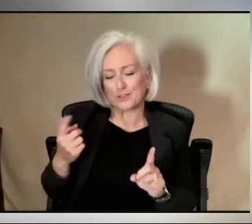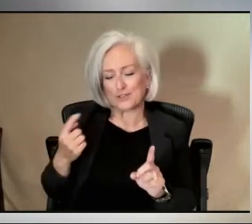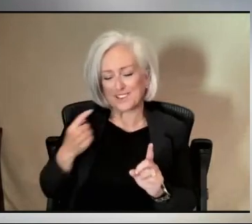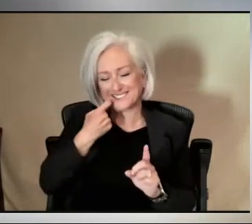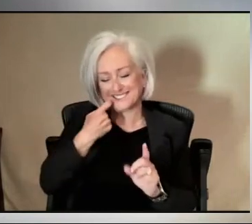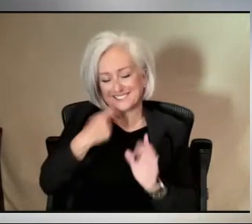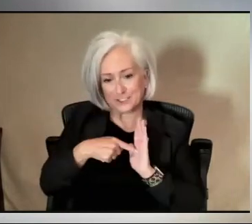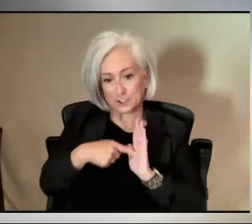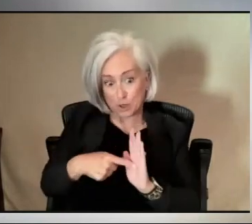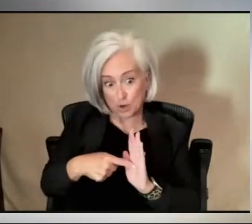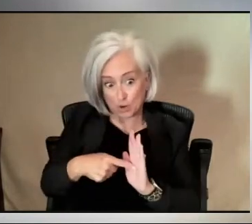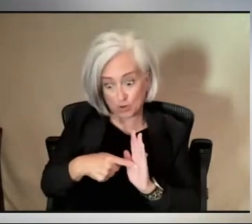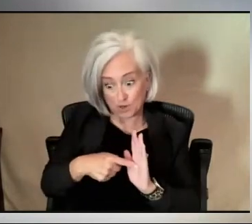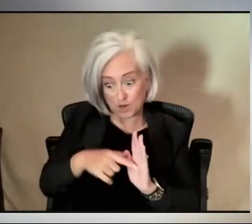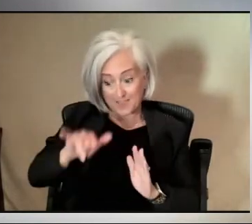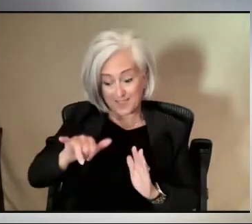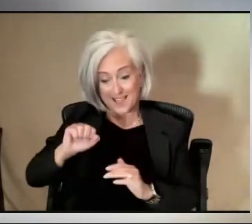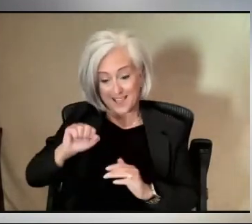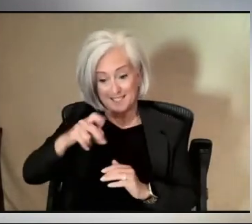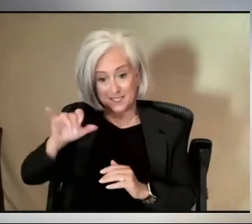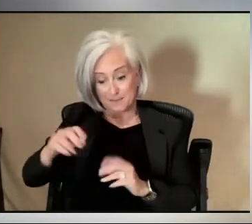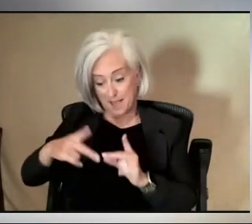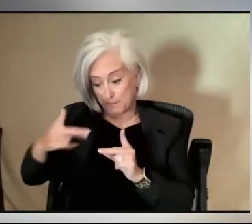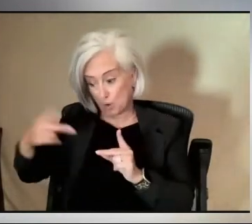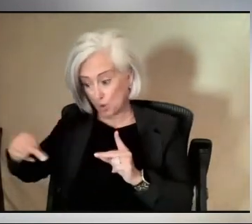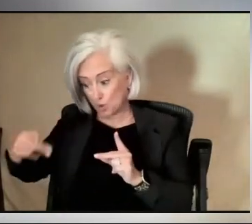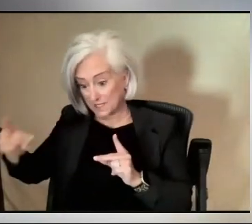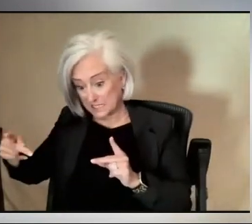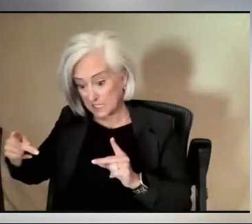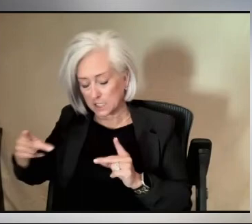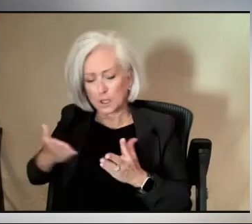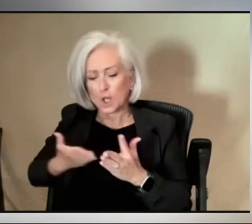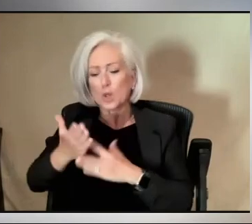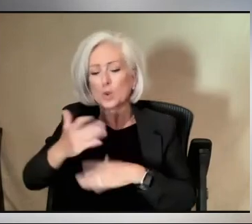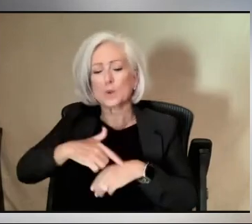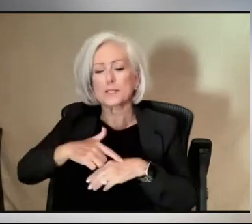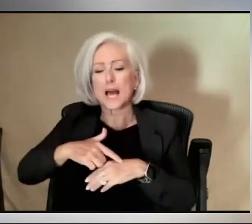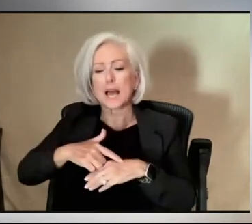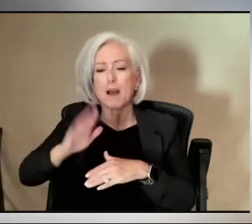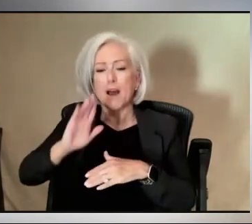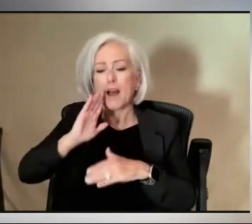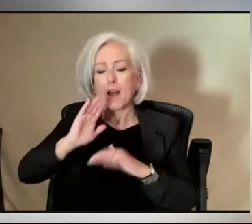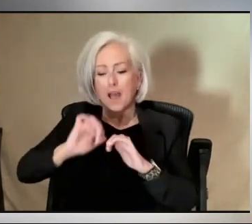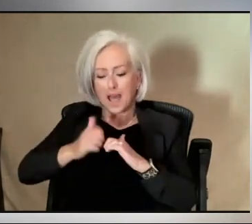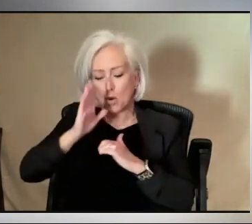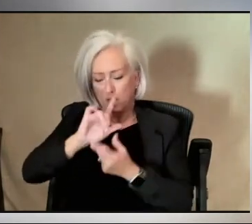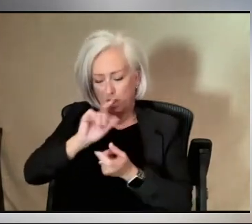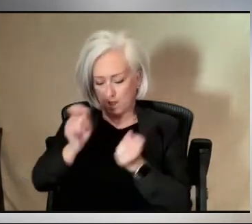different will that spike protein look over time and with further mutations?